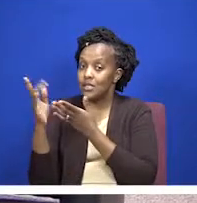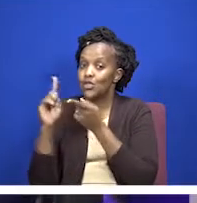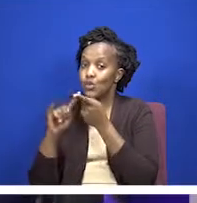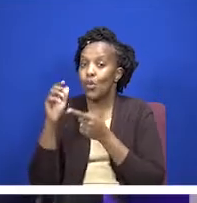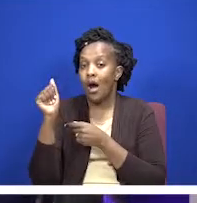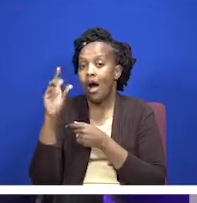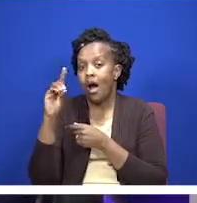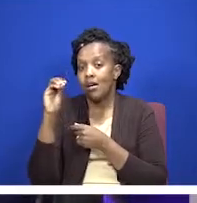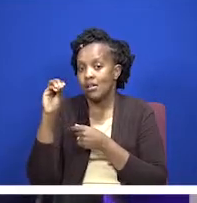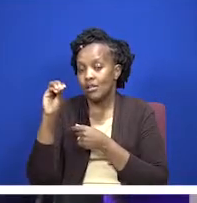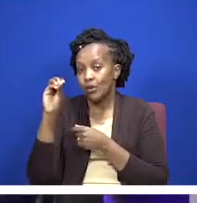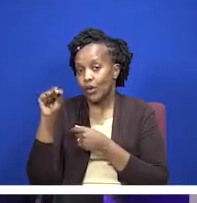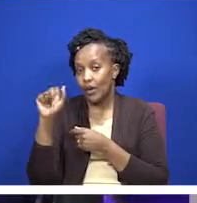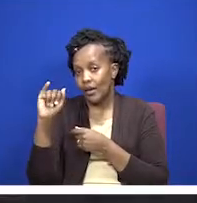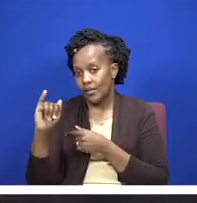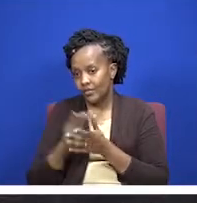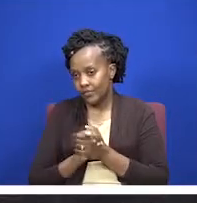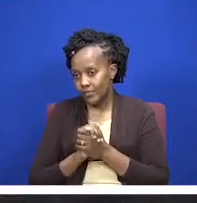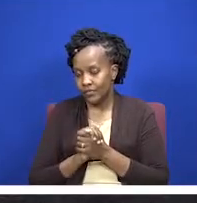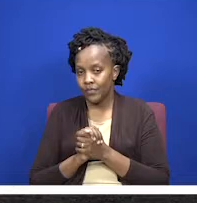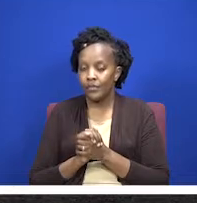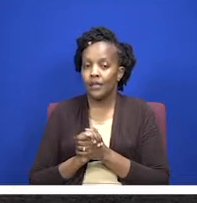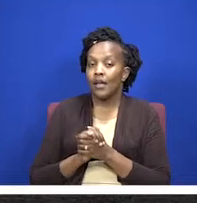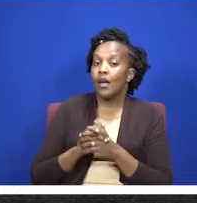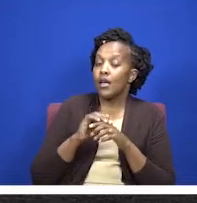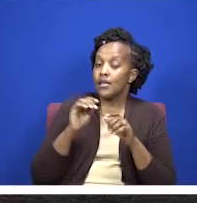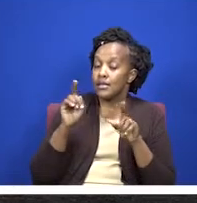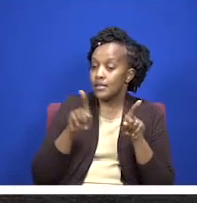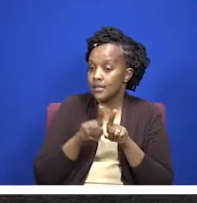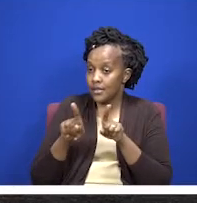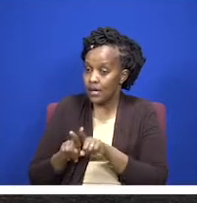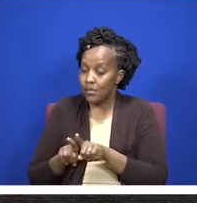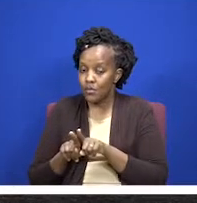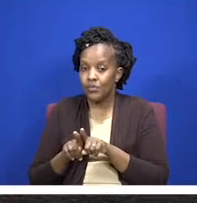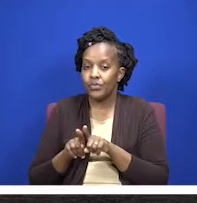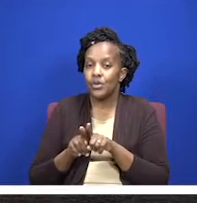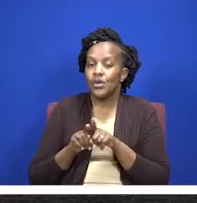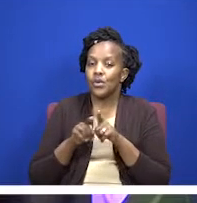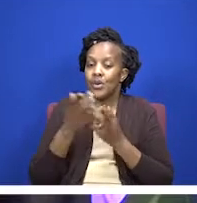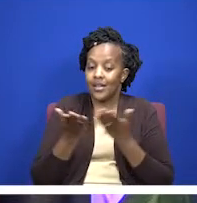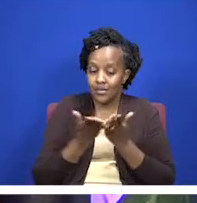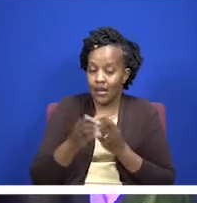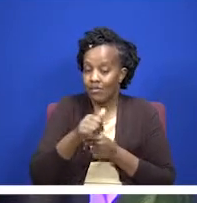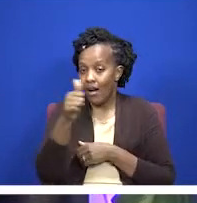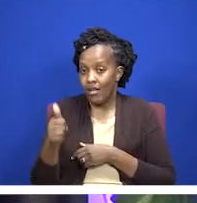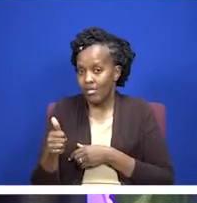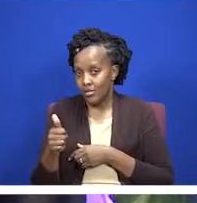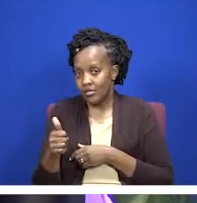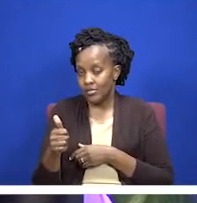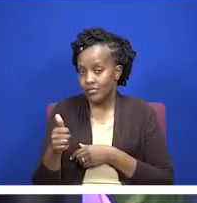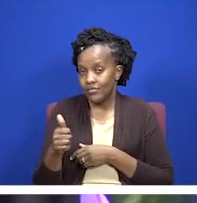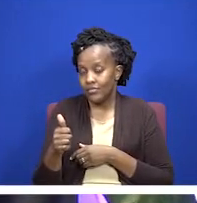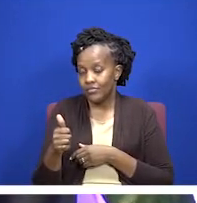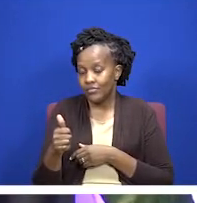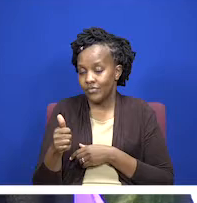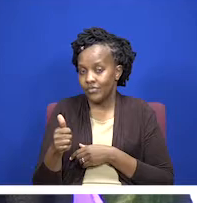Yes. We can also serve our Lord and Master. Mm-hmm. Therefore, as we serve others, we are serving God. Wow. In service, we can